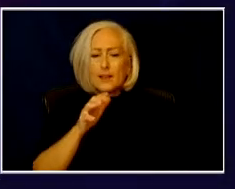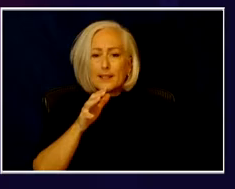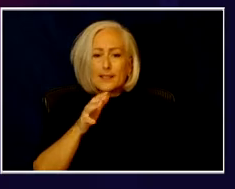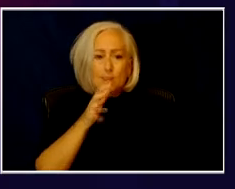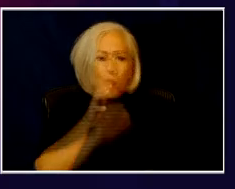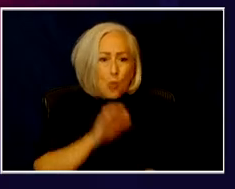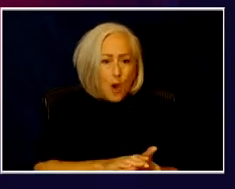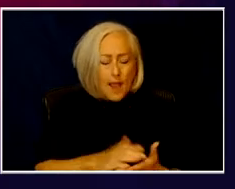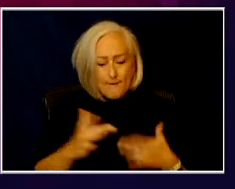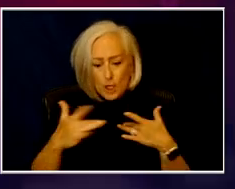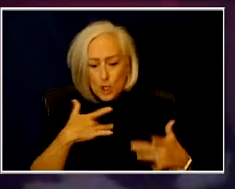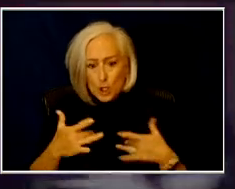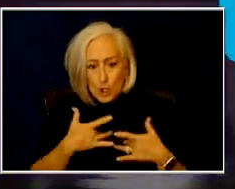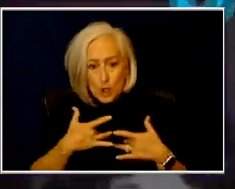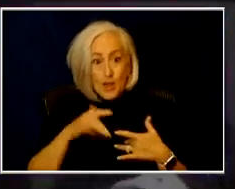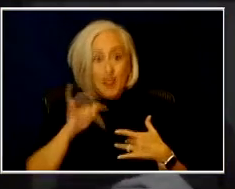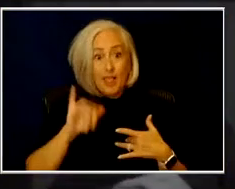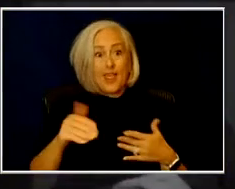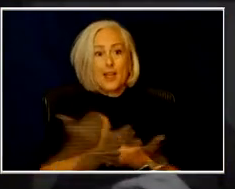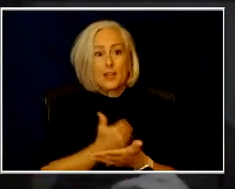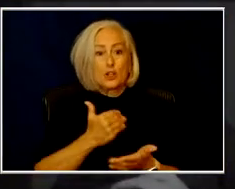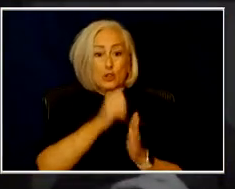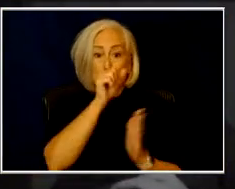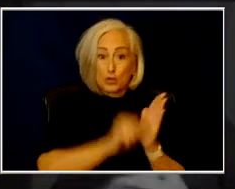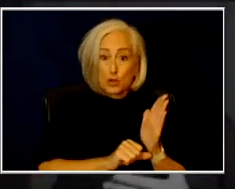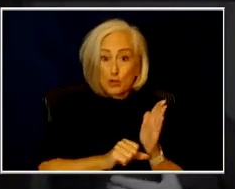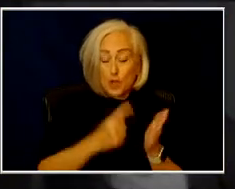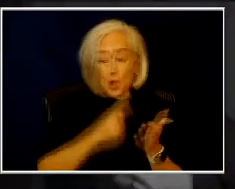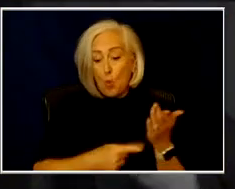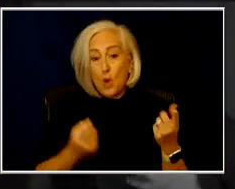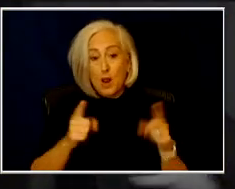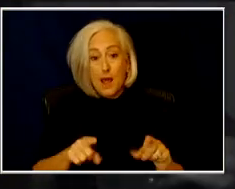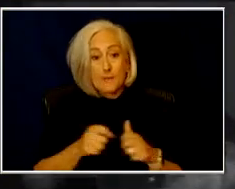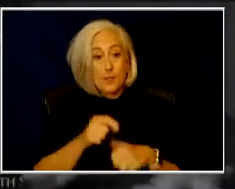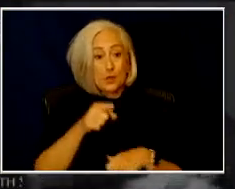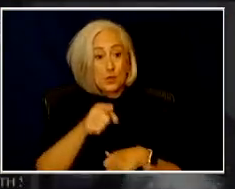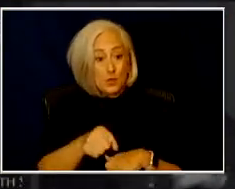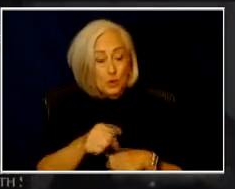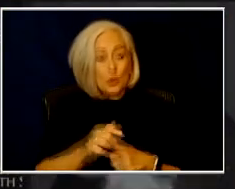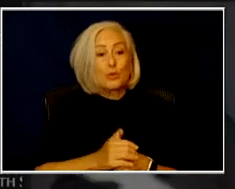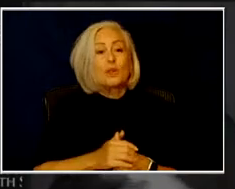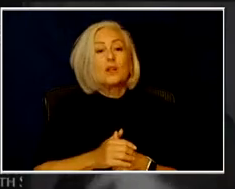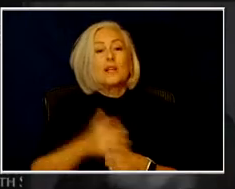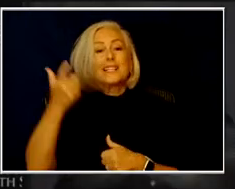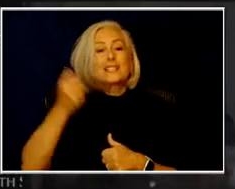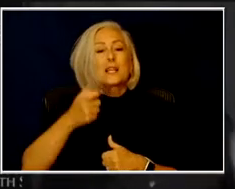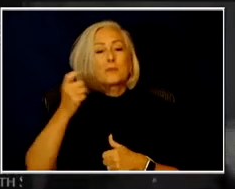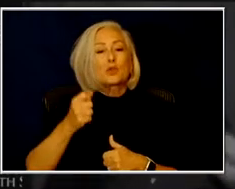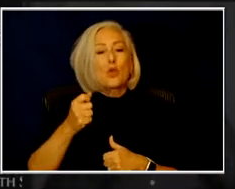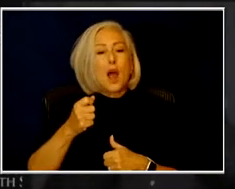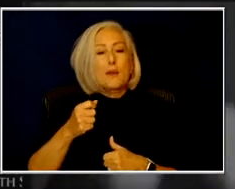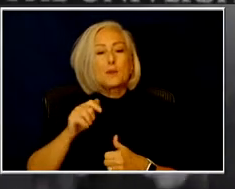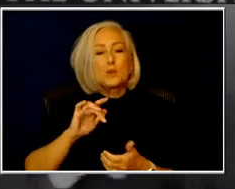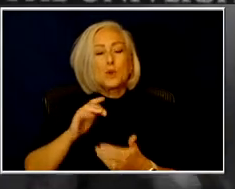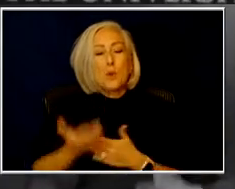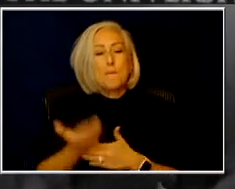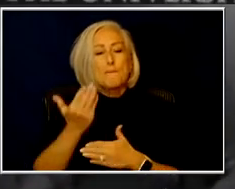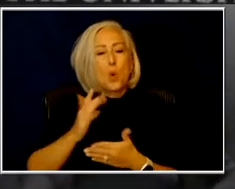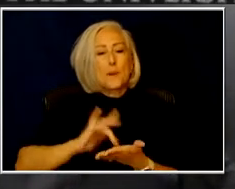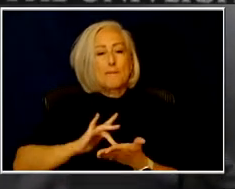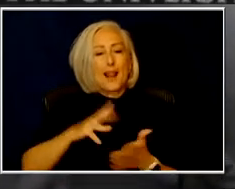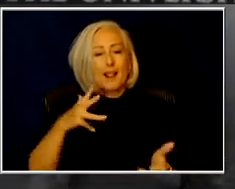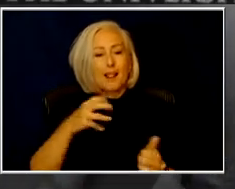it happens to you Thursday at 10. subscribe to our morning Medical Update and open mics with Dr Stein's podcast